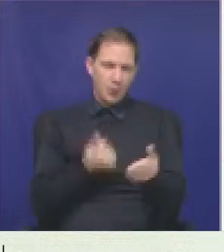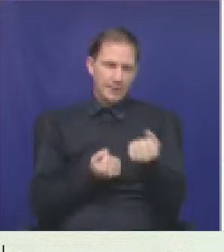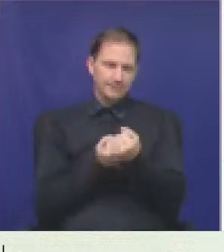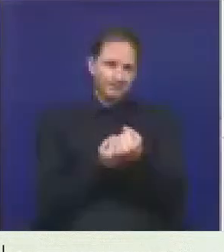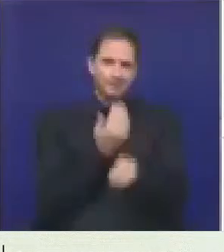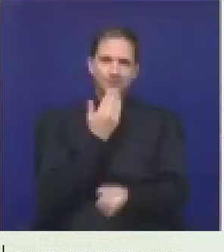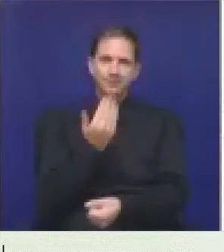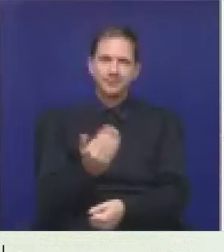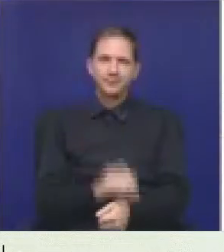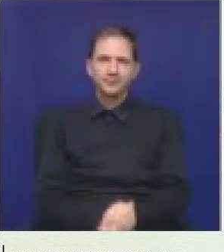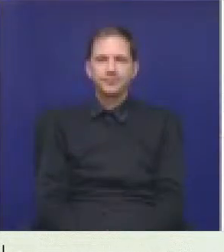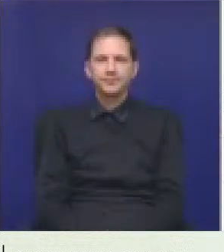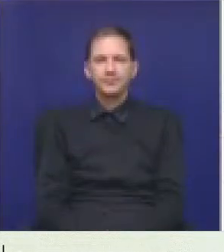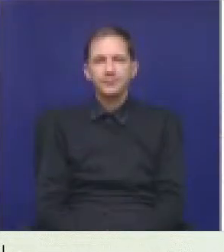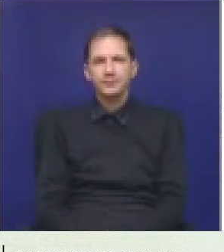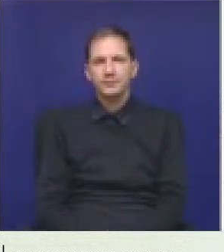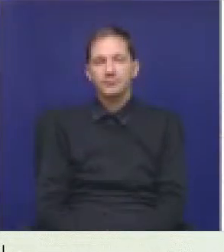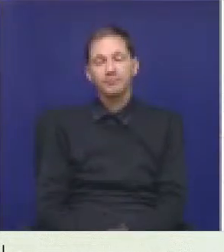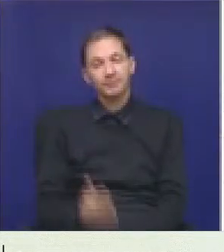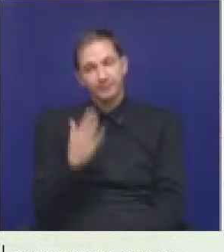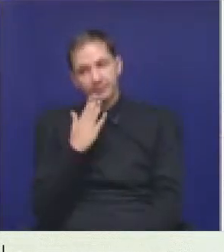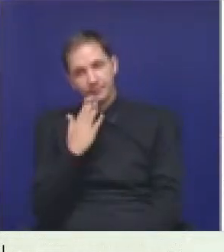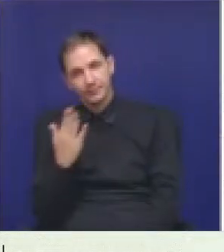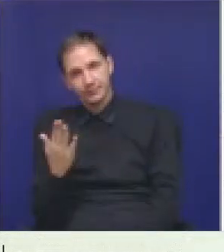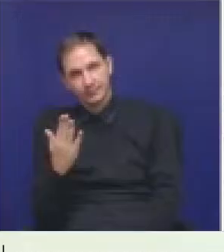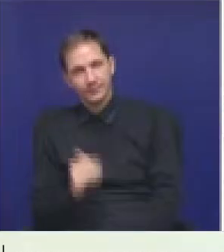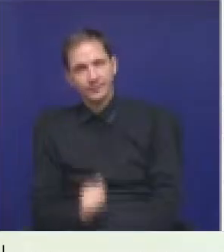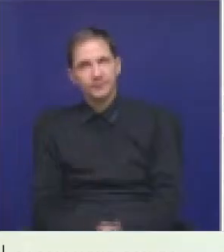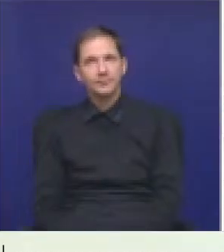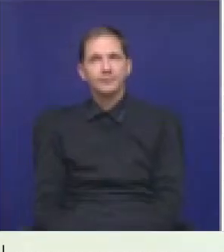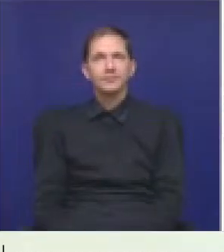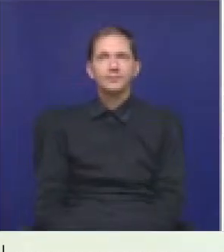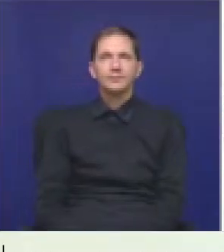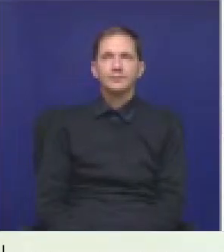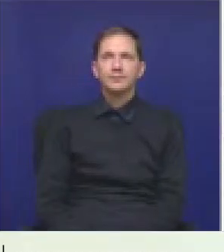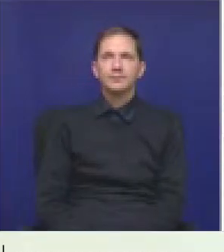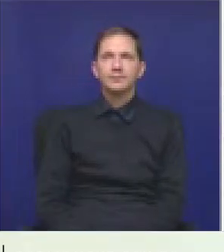you. Thank you, Honorable Member.